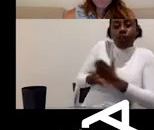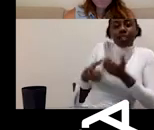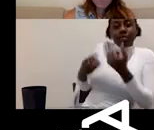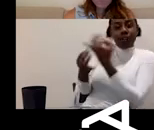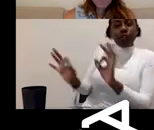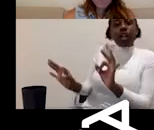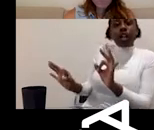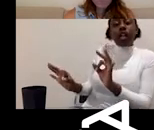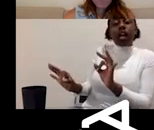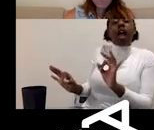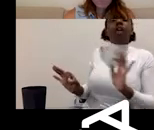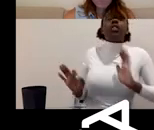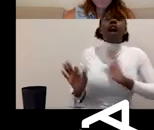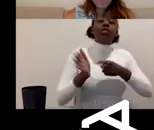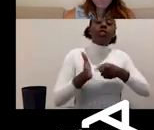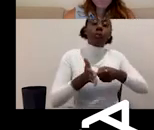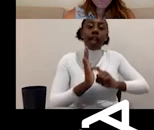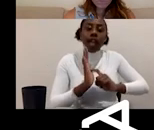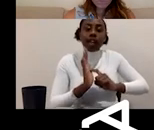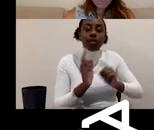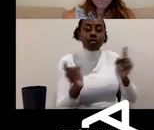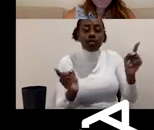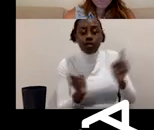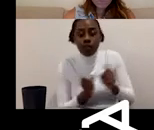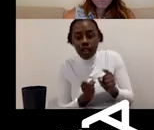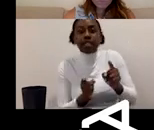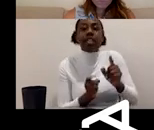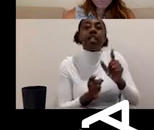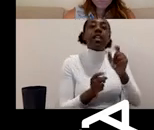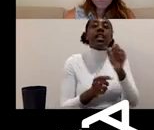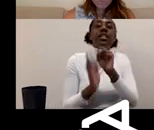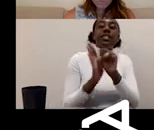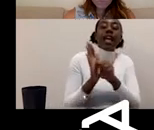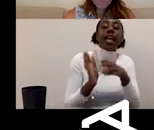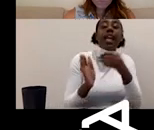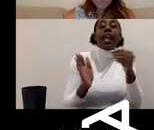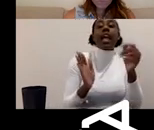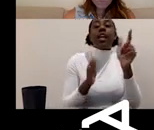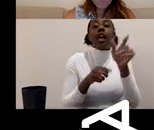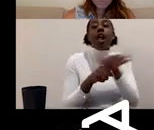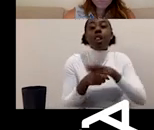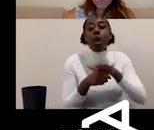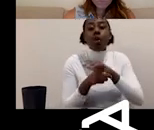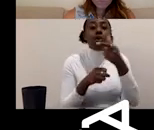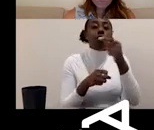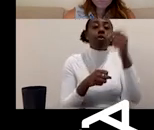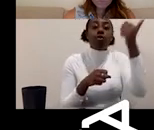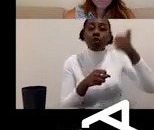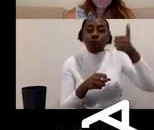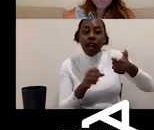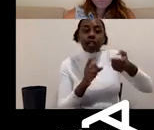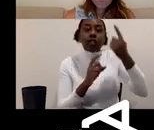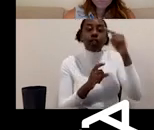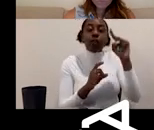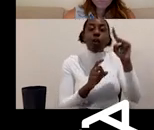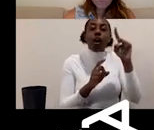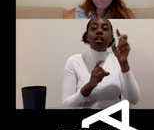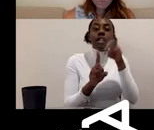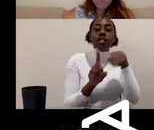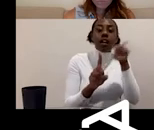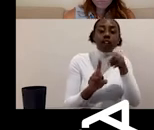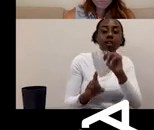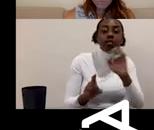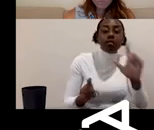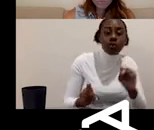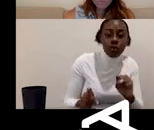ceasing state and local grants for surveillance tools, limiting surveillance authorities of Border Patrol, ICE, DEA. This